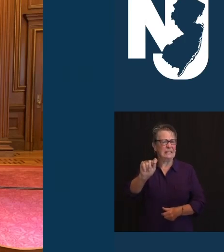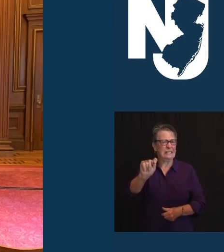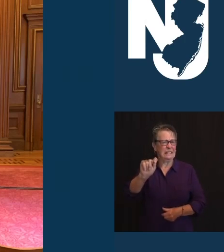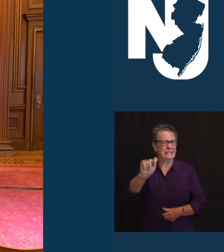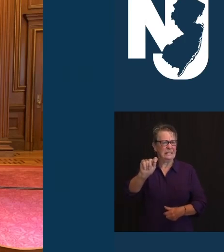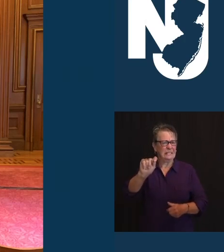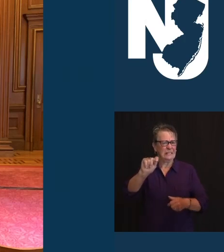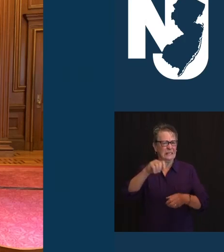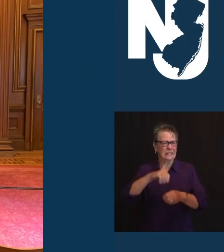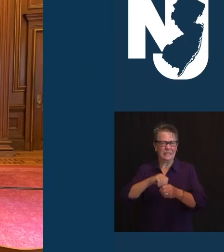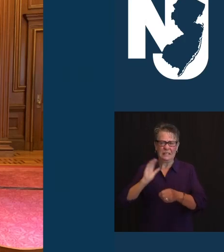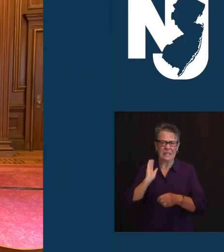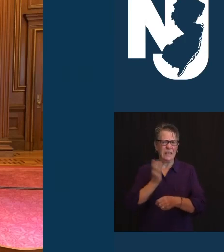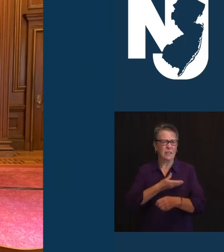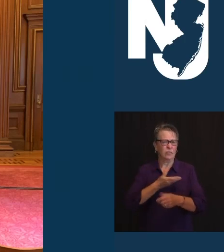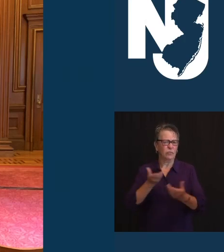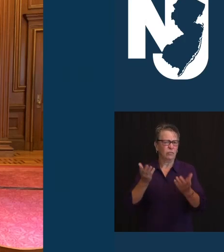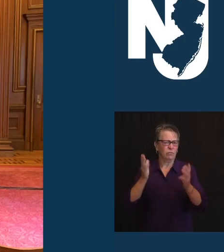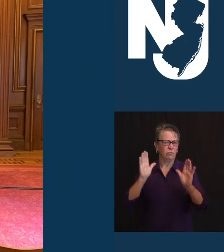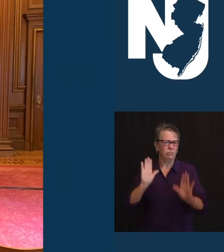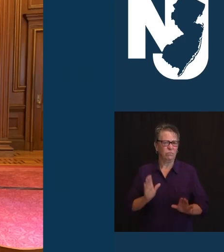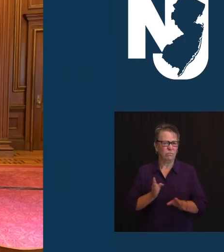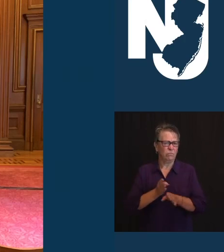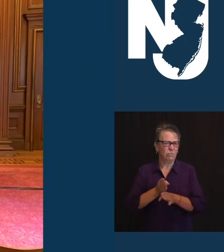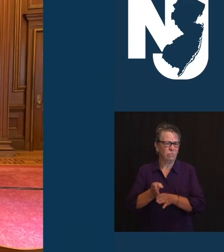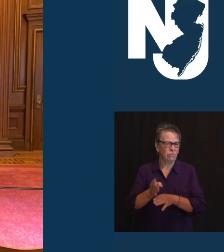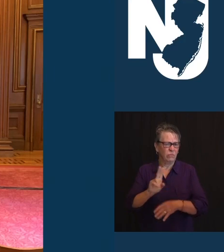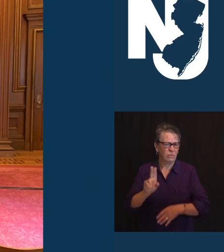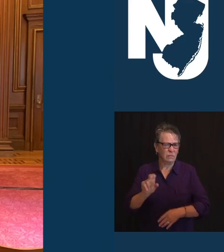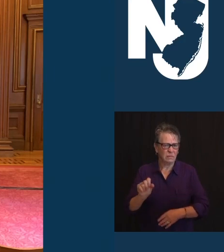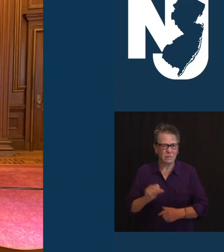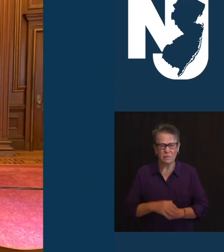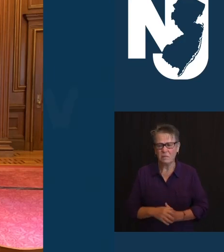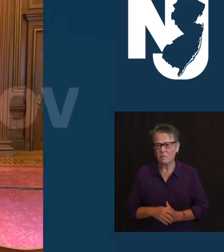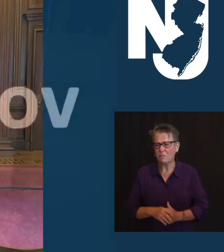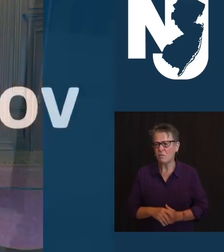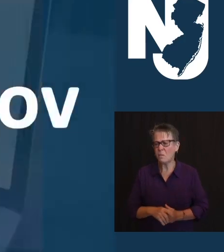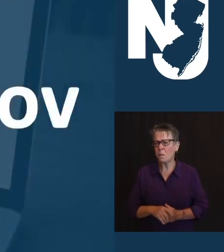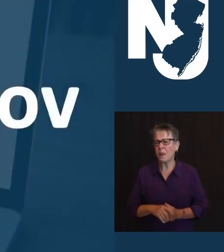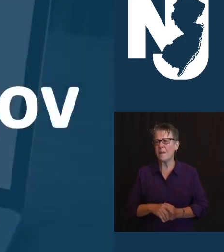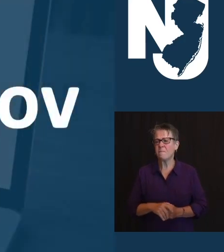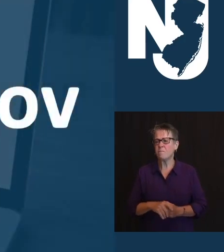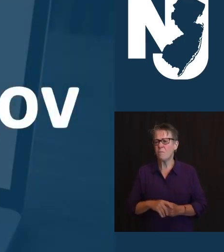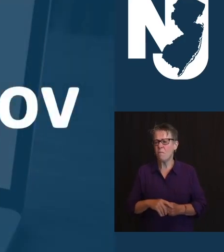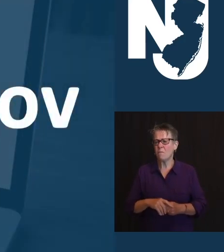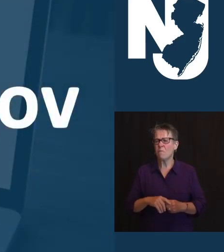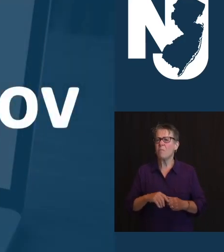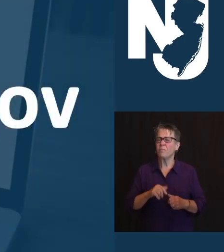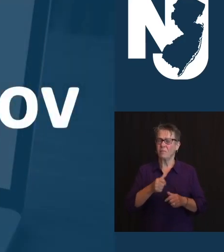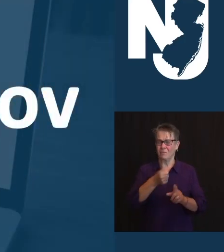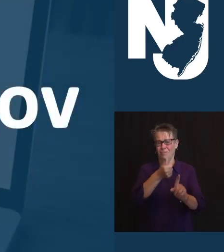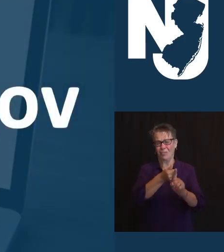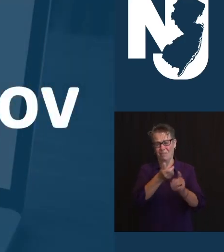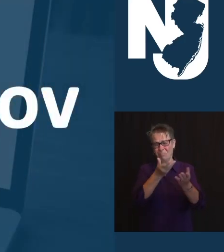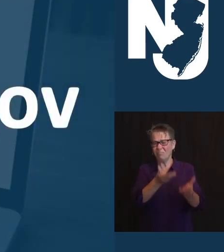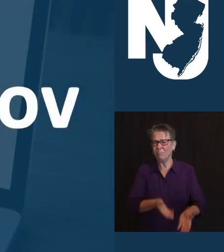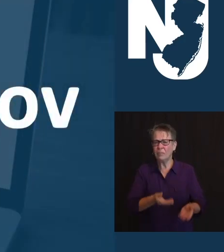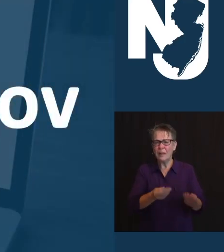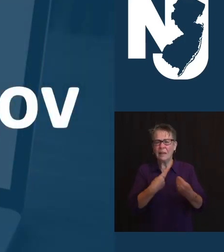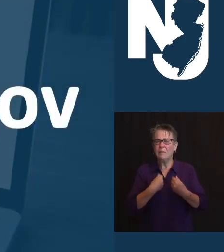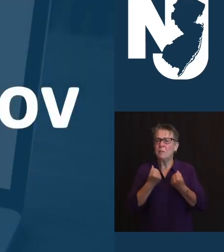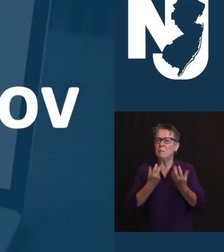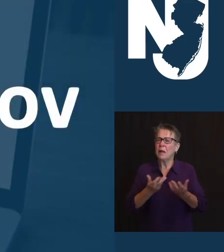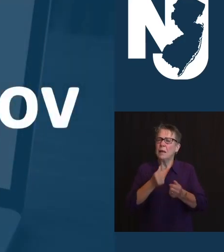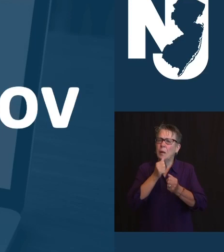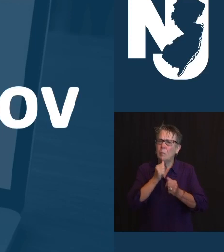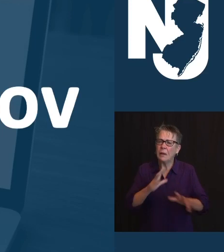her memory be a blessing. And with that, may the posturing that has already commenced be a